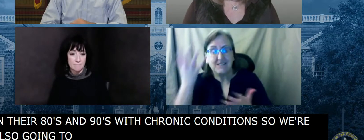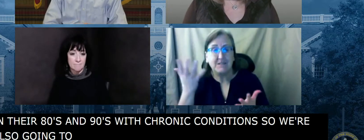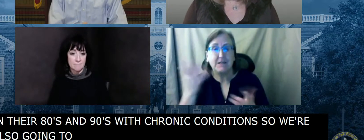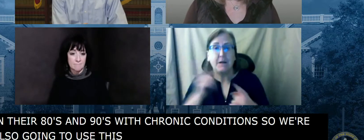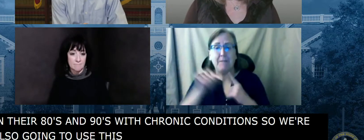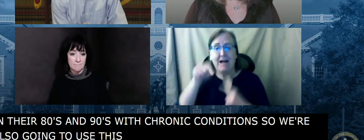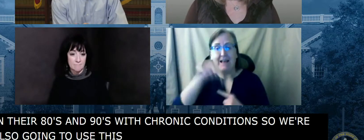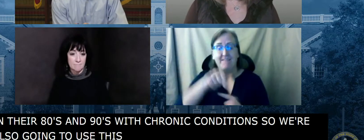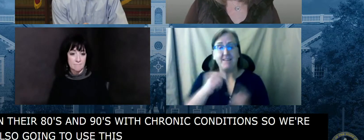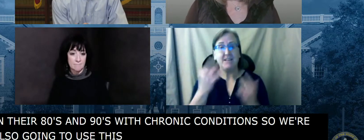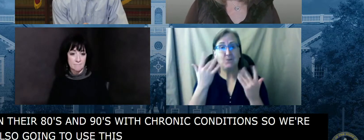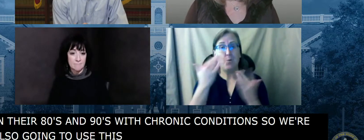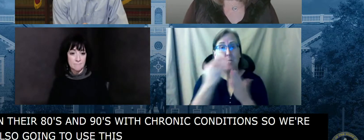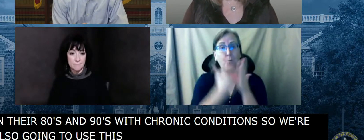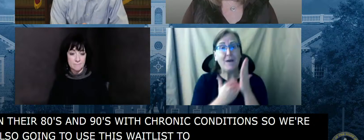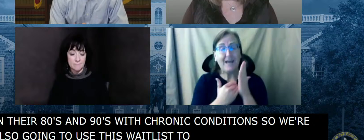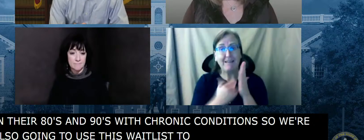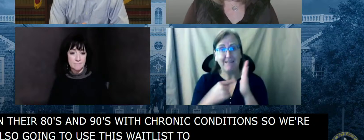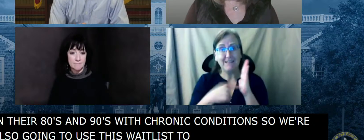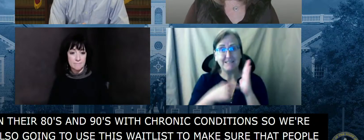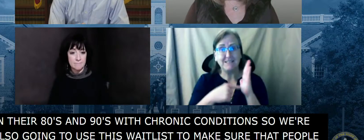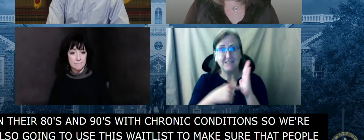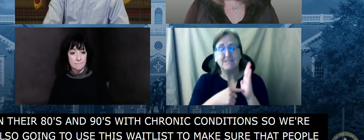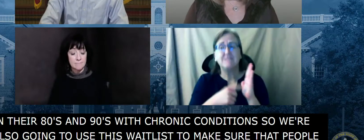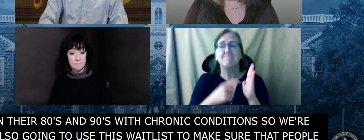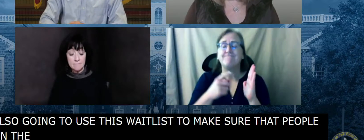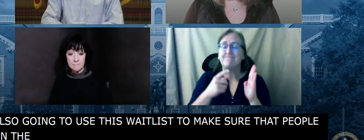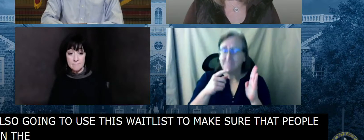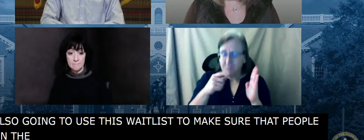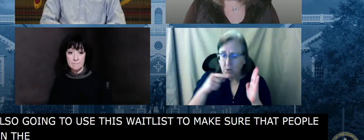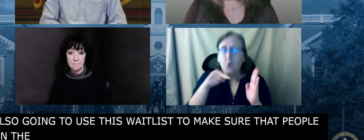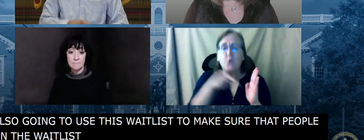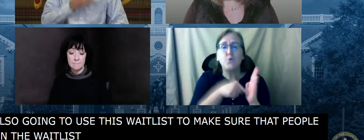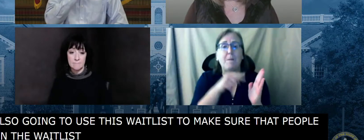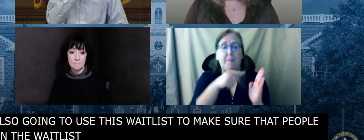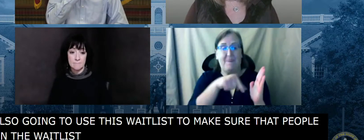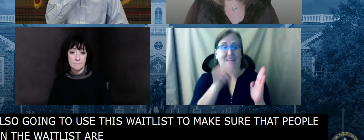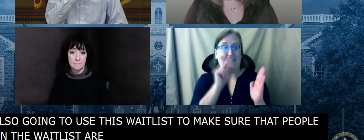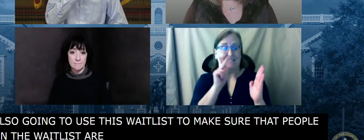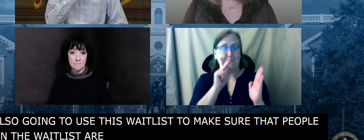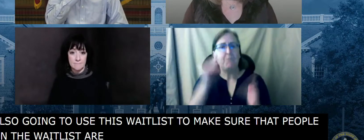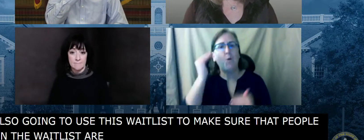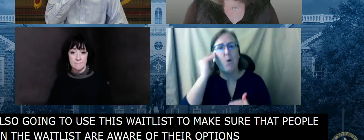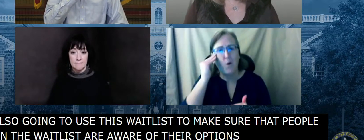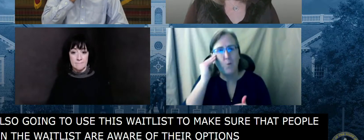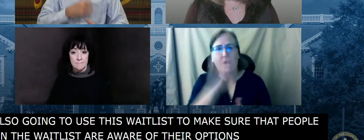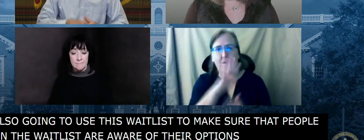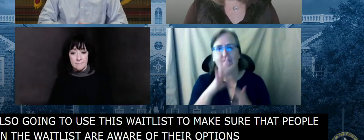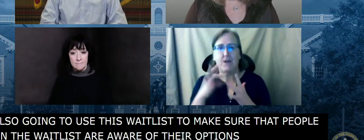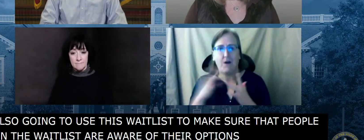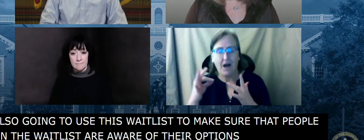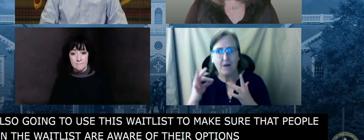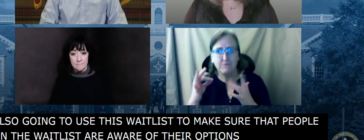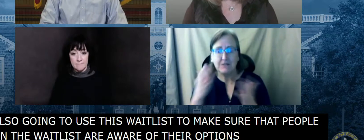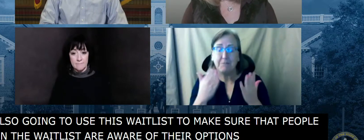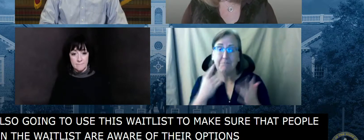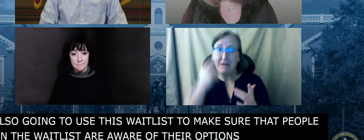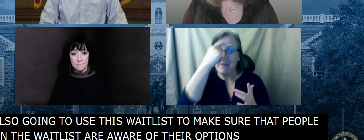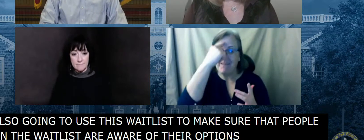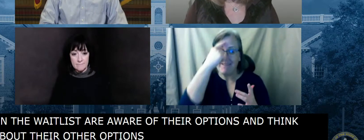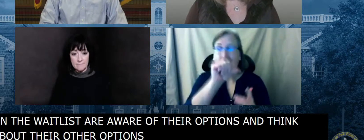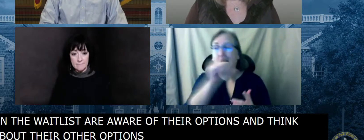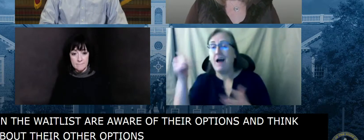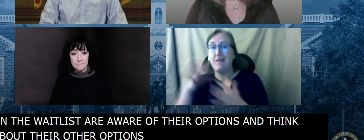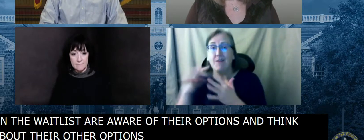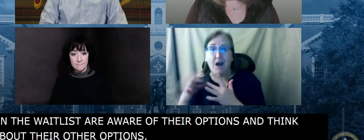sure that people on the wait list are aware of their options and think about their other options. We'll also be doing